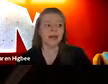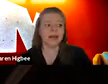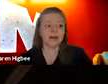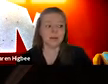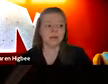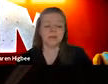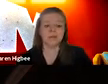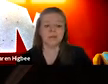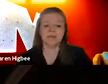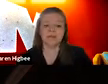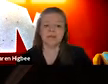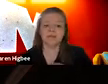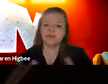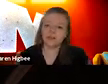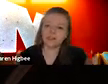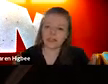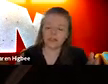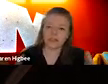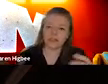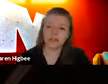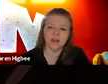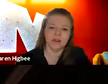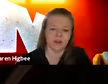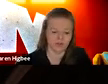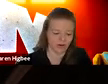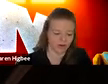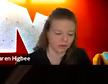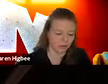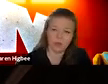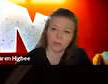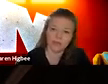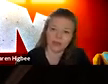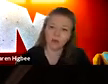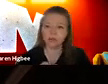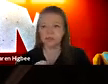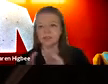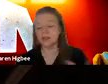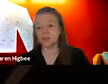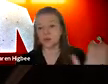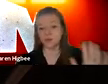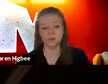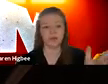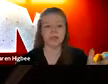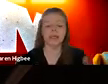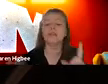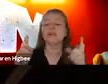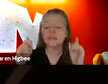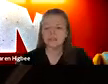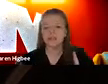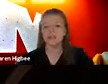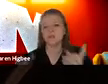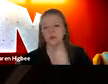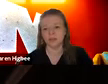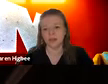So, um, as far as savings, I've read a lot of articles where people say, oh, this is saved so much money and there